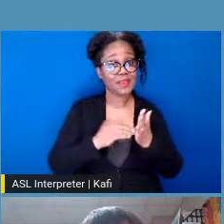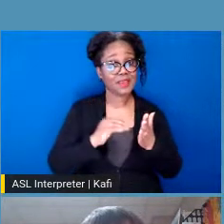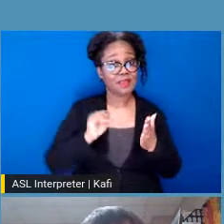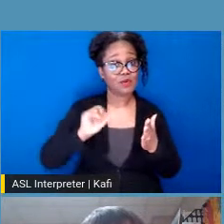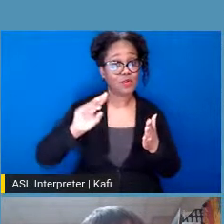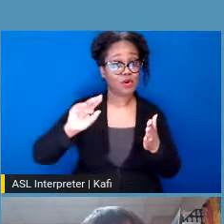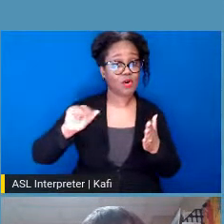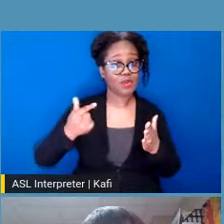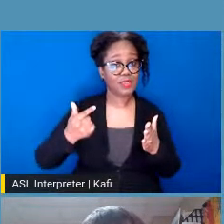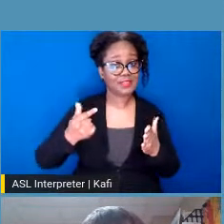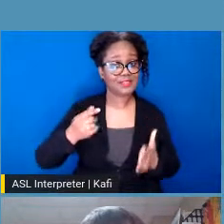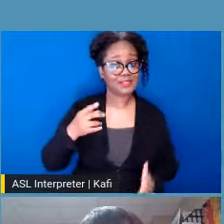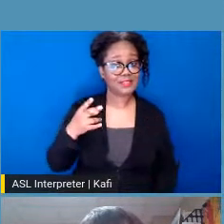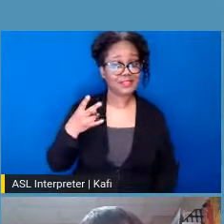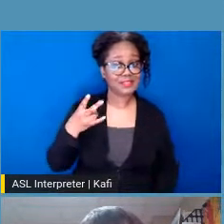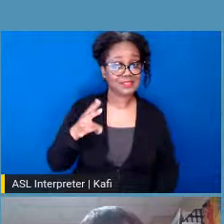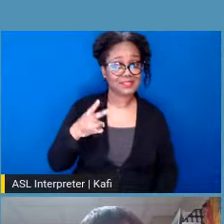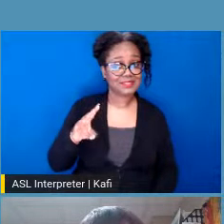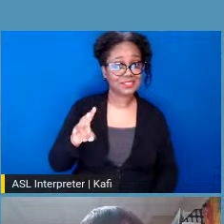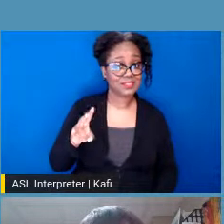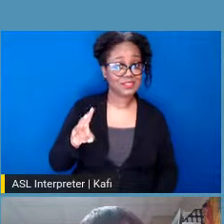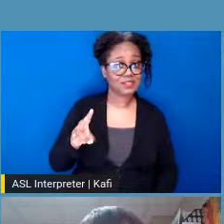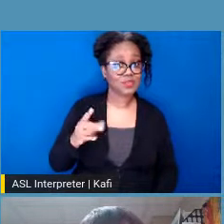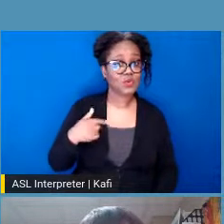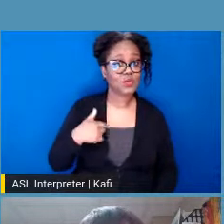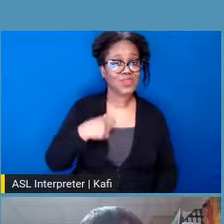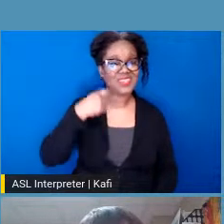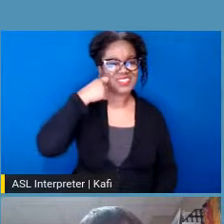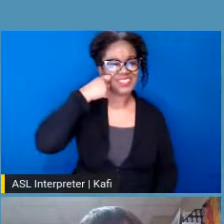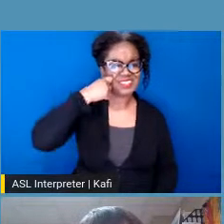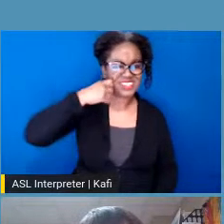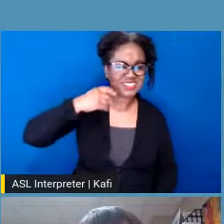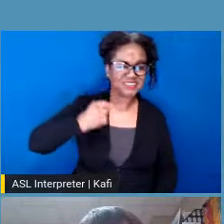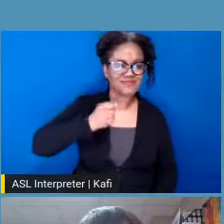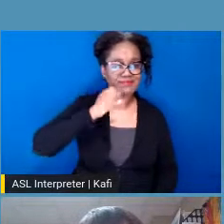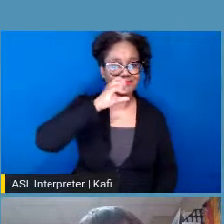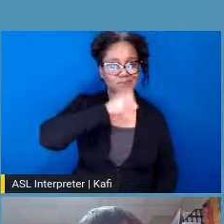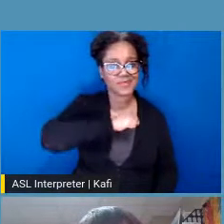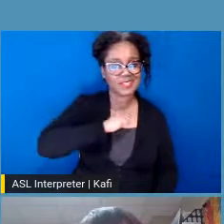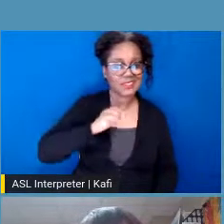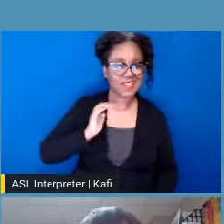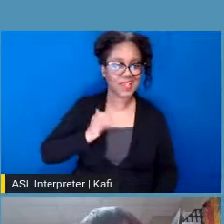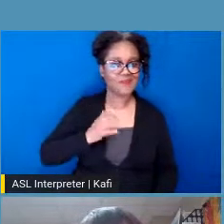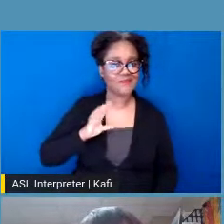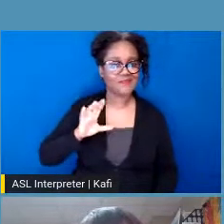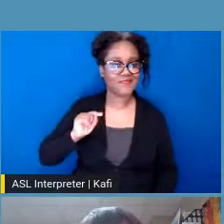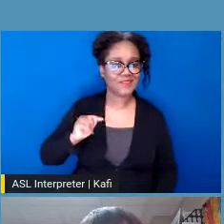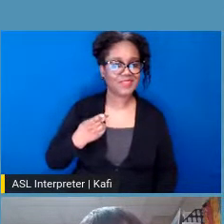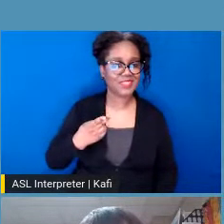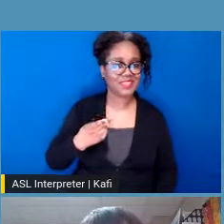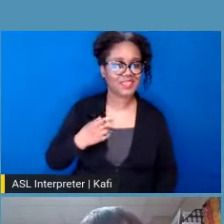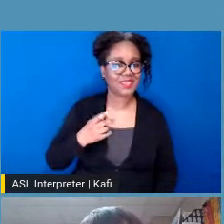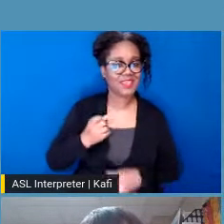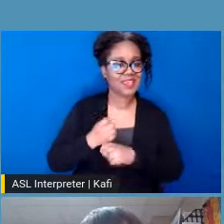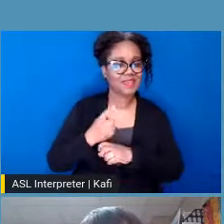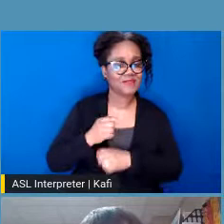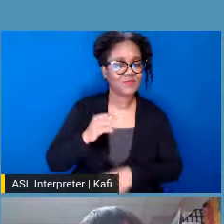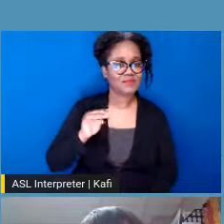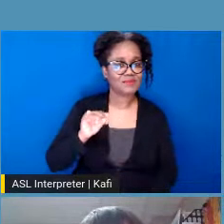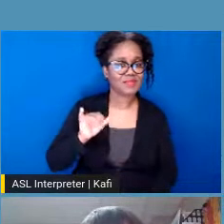missed celebrating in person our 50th anniversary, which was May 31st. But